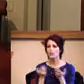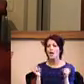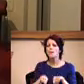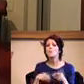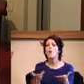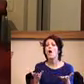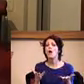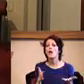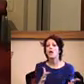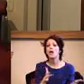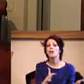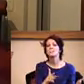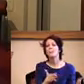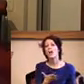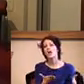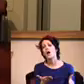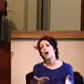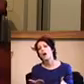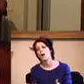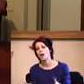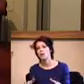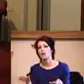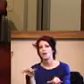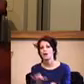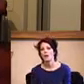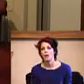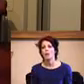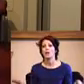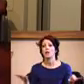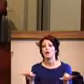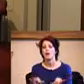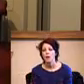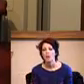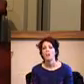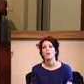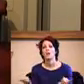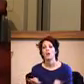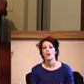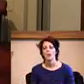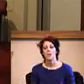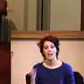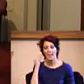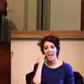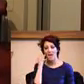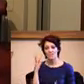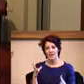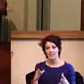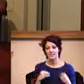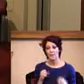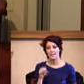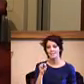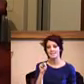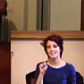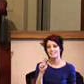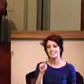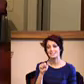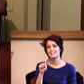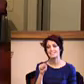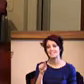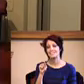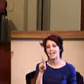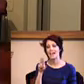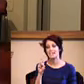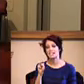die if we just accept status quo we die but that's not what we're